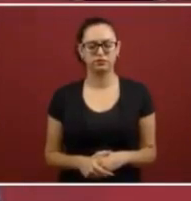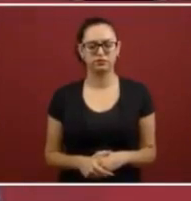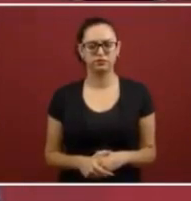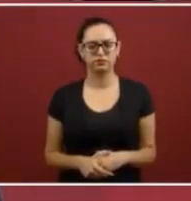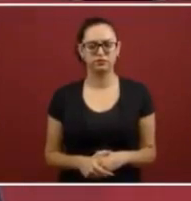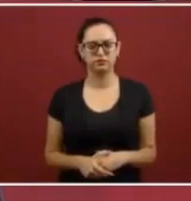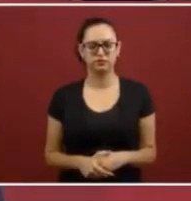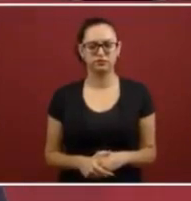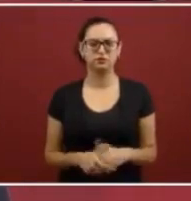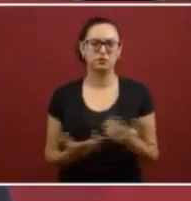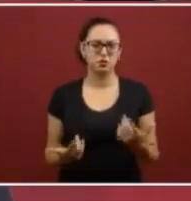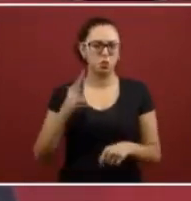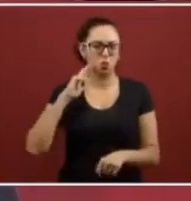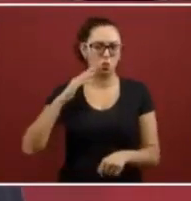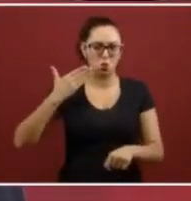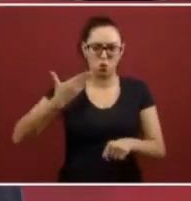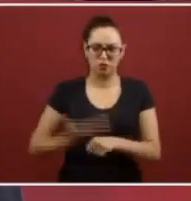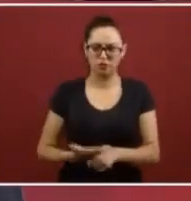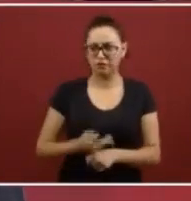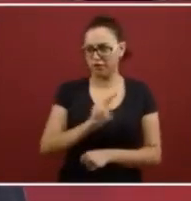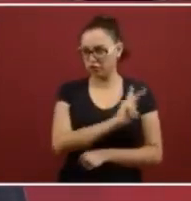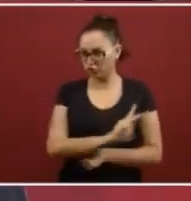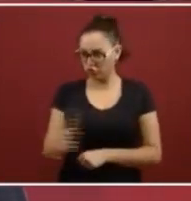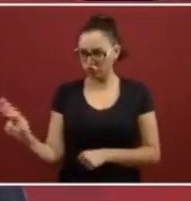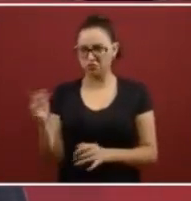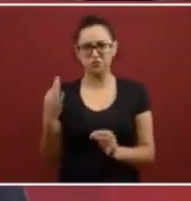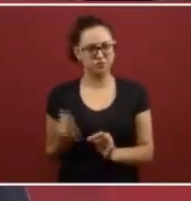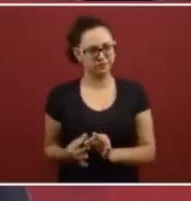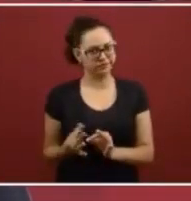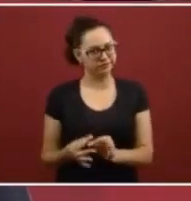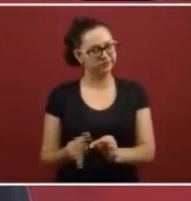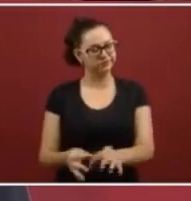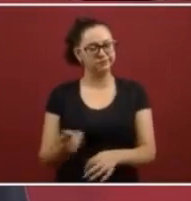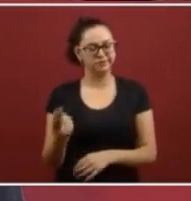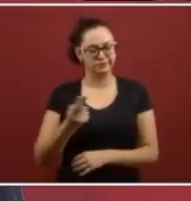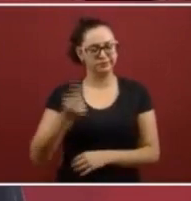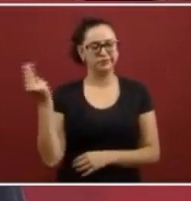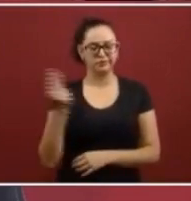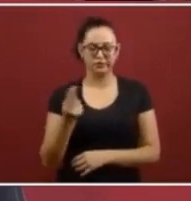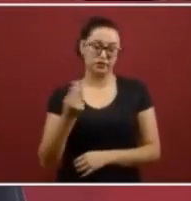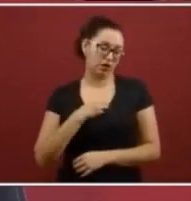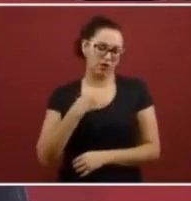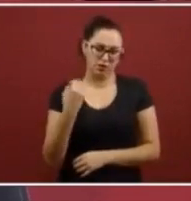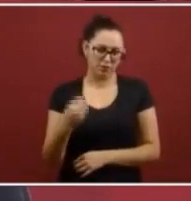so that you will not keep from